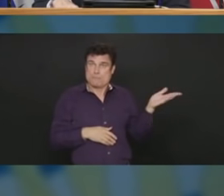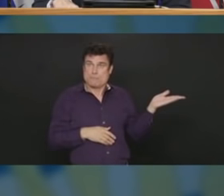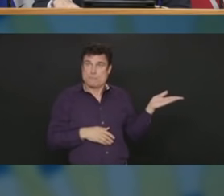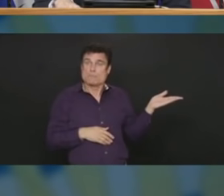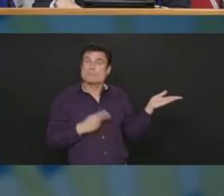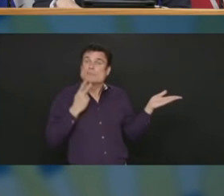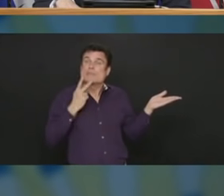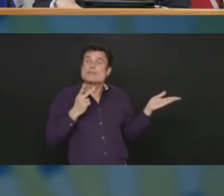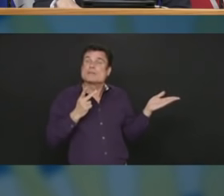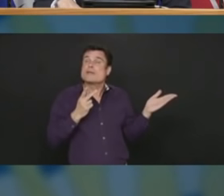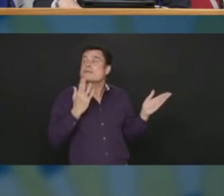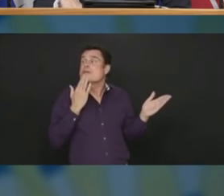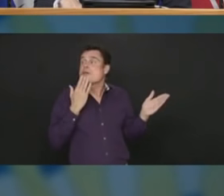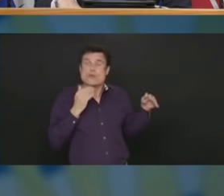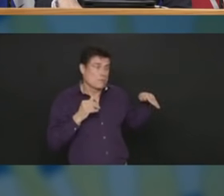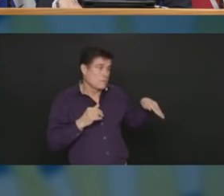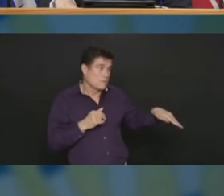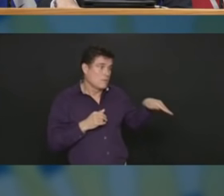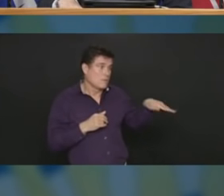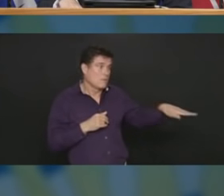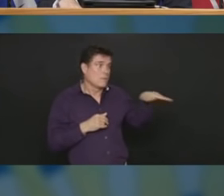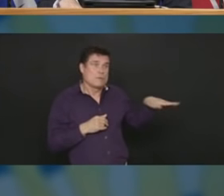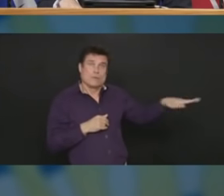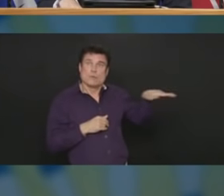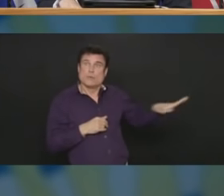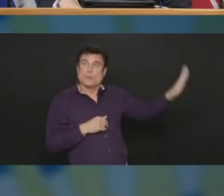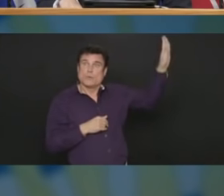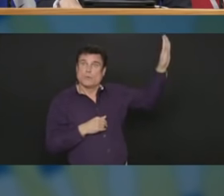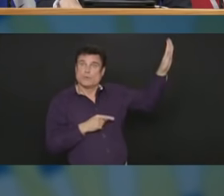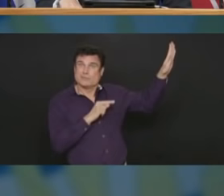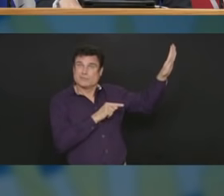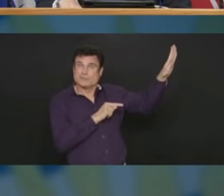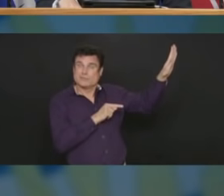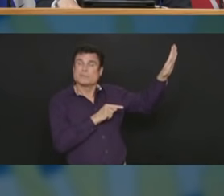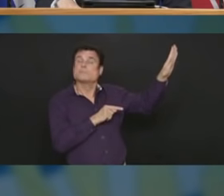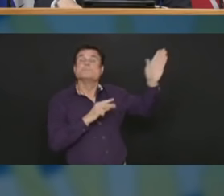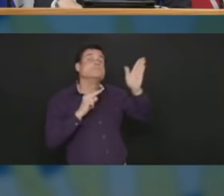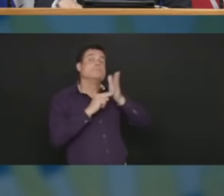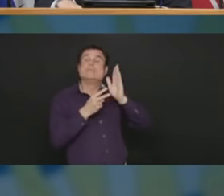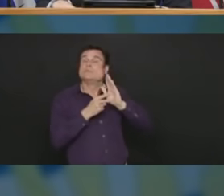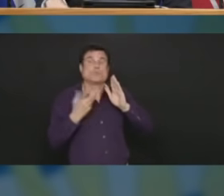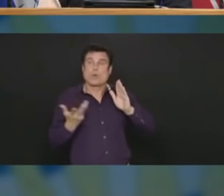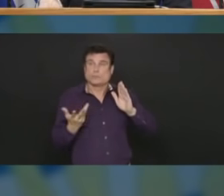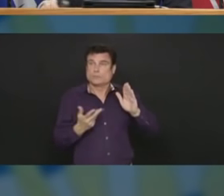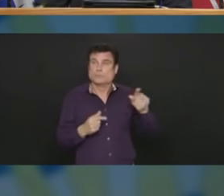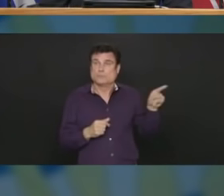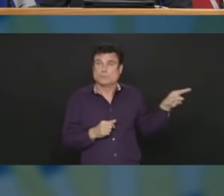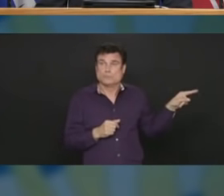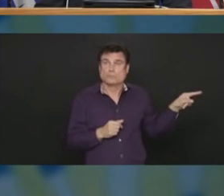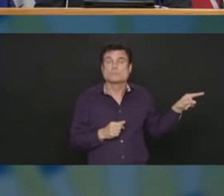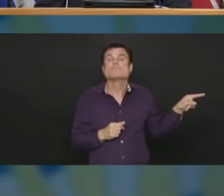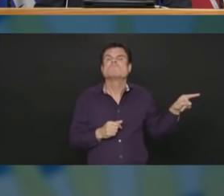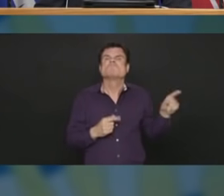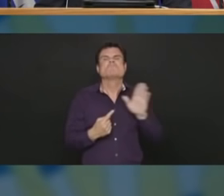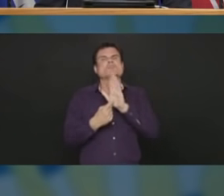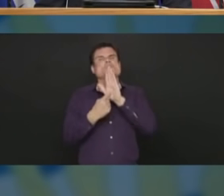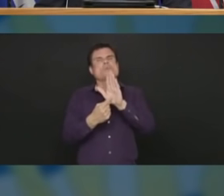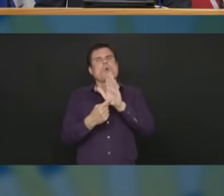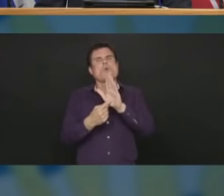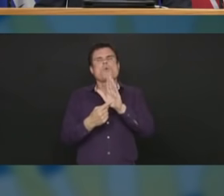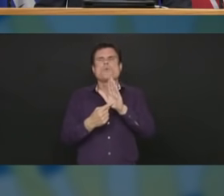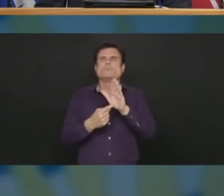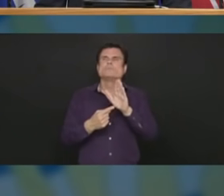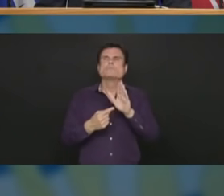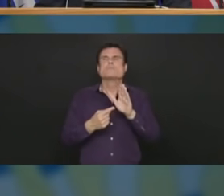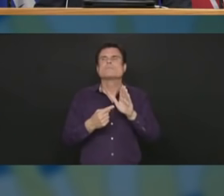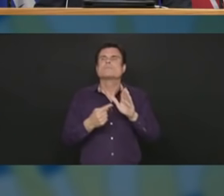patient census, so the number of people in critical care up until the end of April, that's the yellow bars. And then these lines give us a sense of